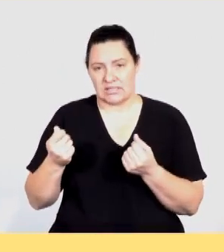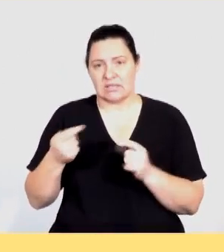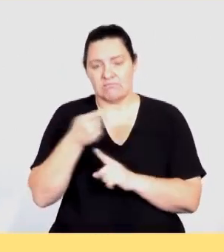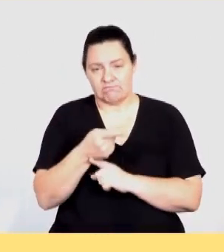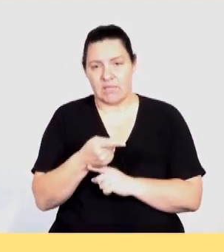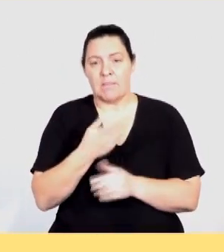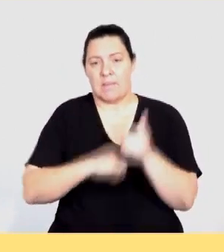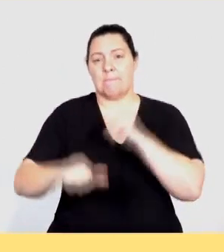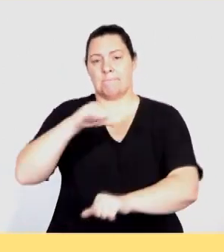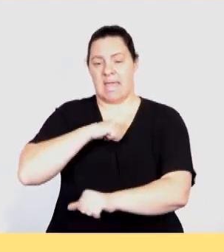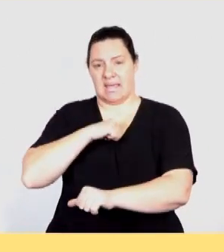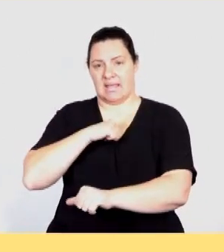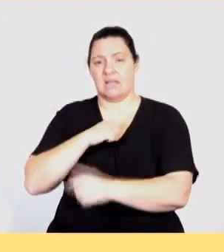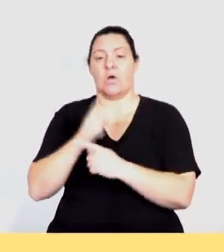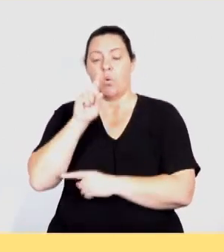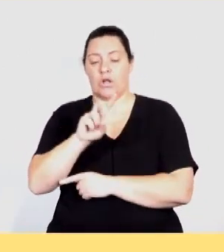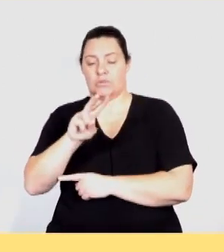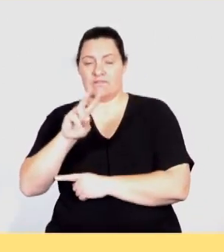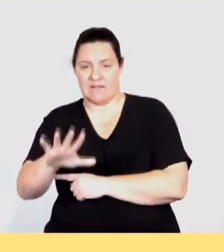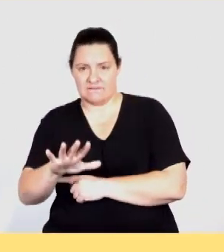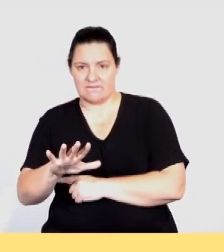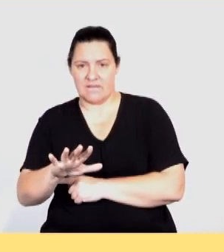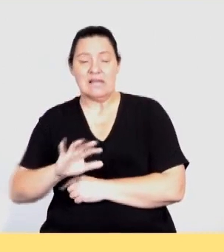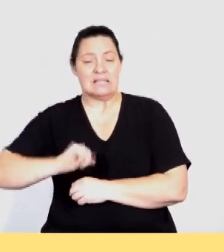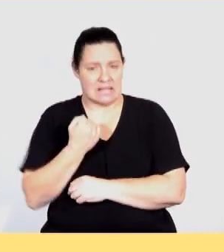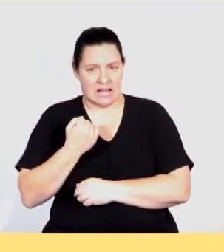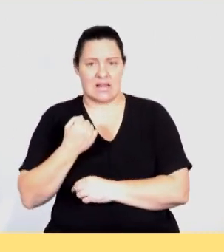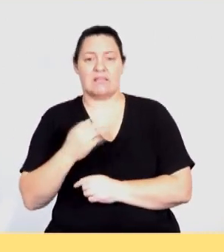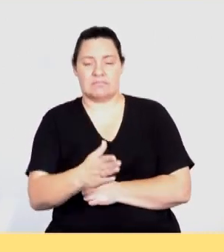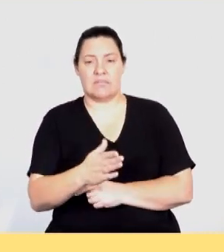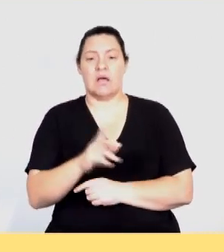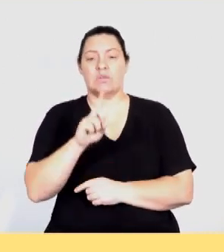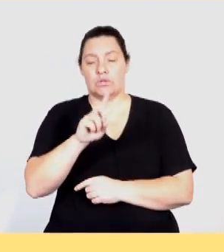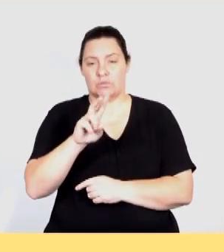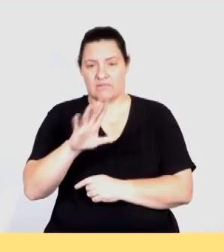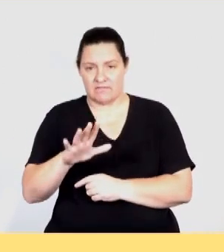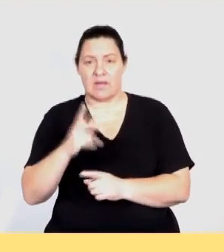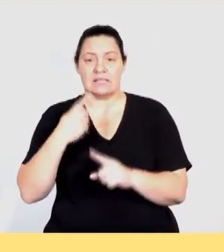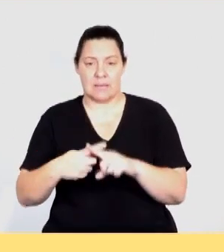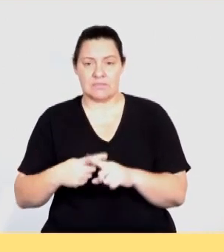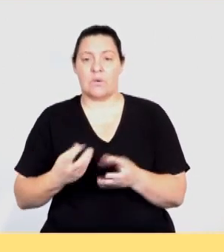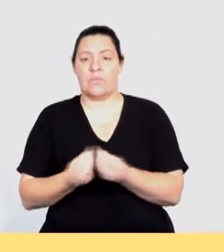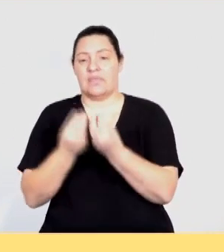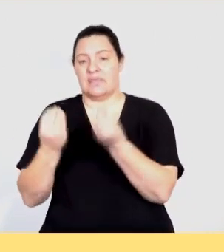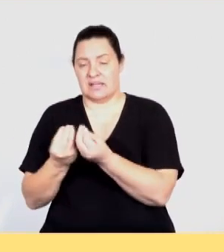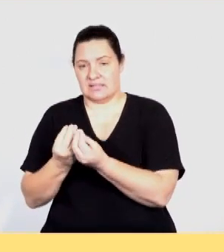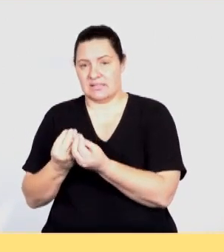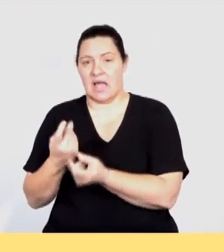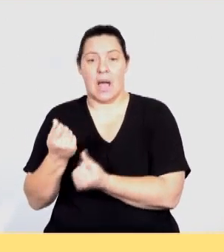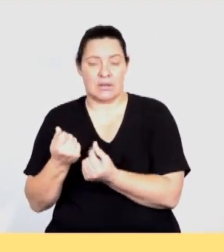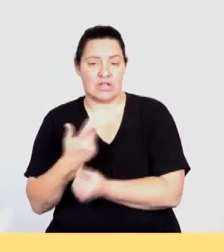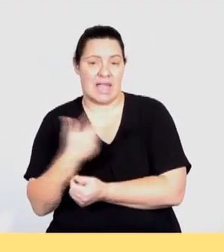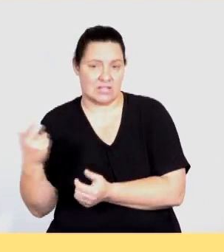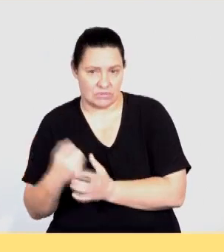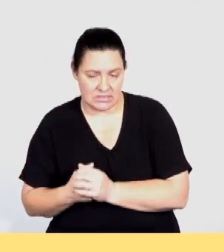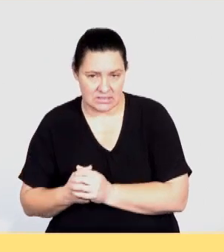is the cost of these goods that were returned, 125. So I still keep my 25 here. Multiply that by